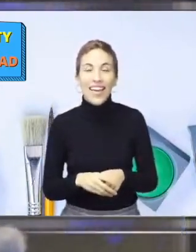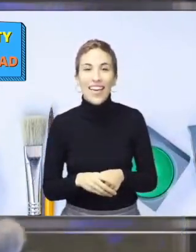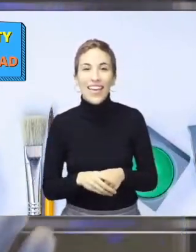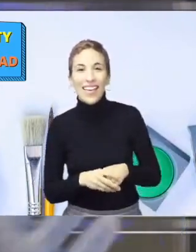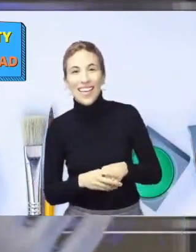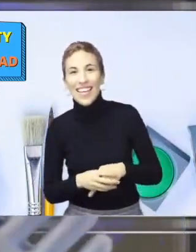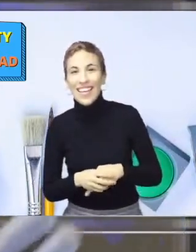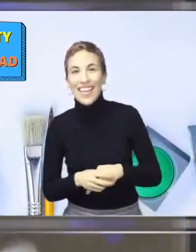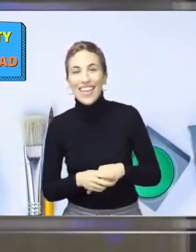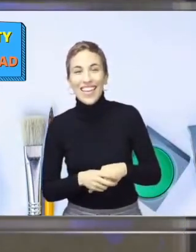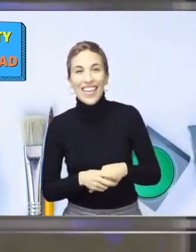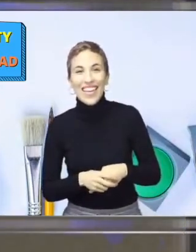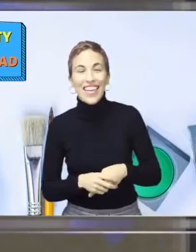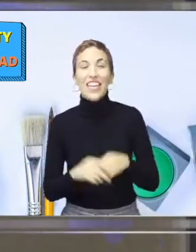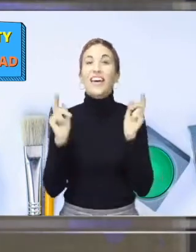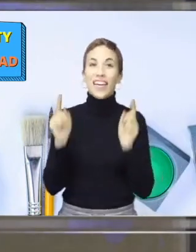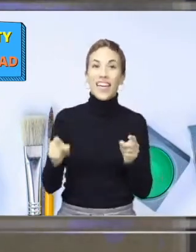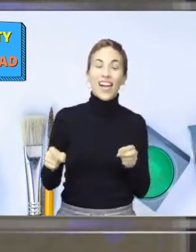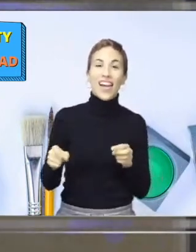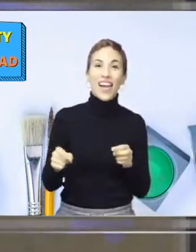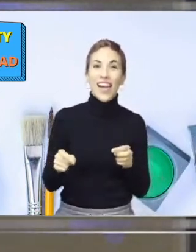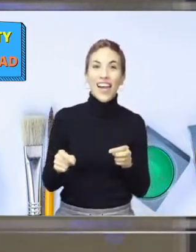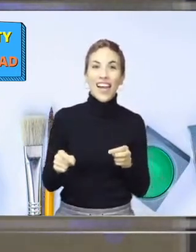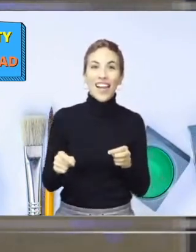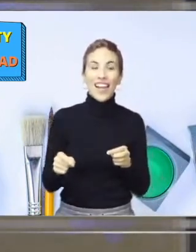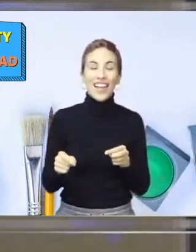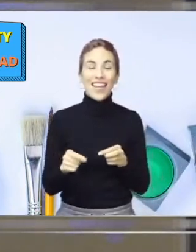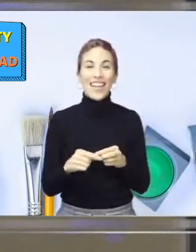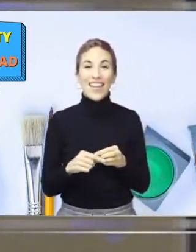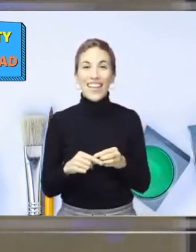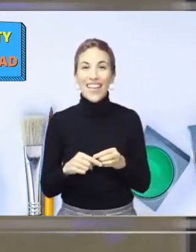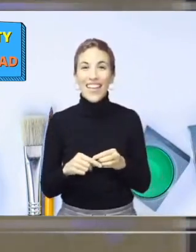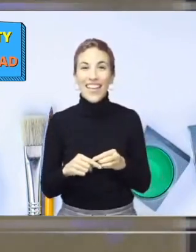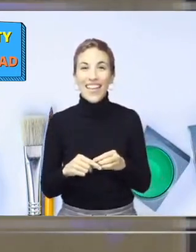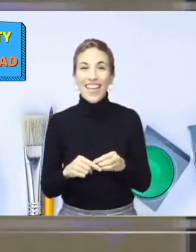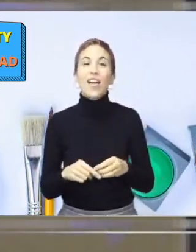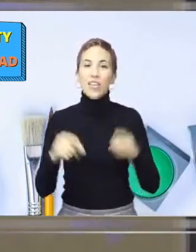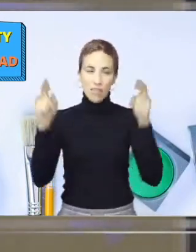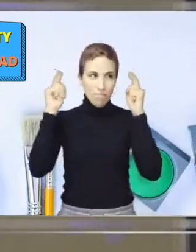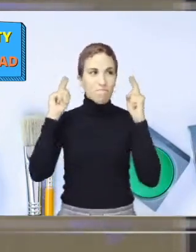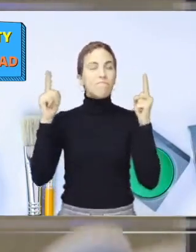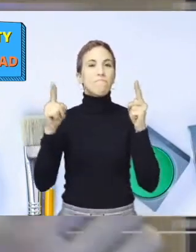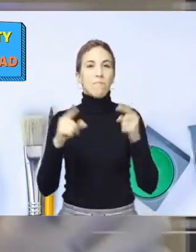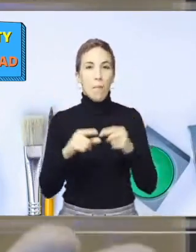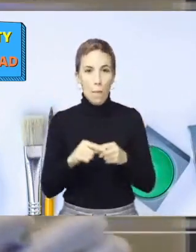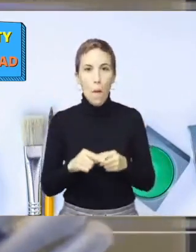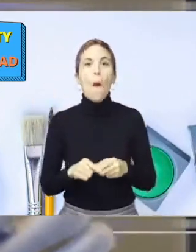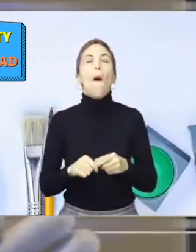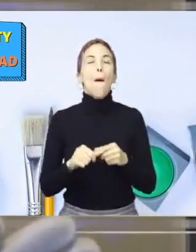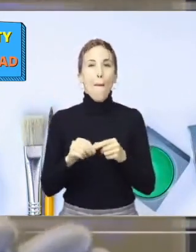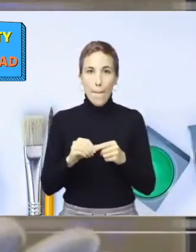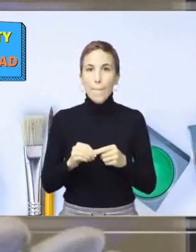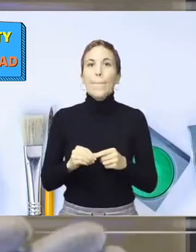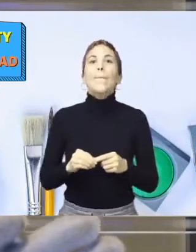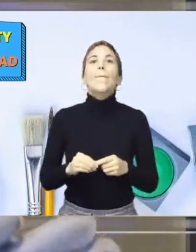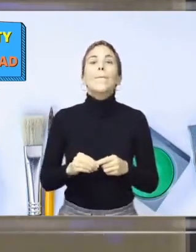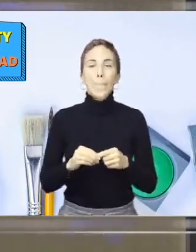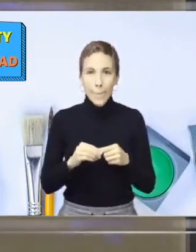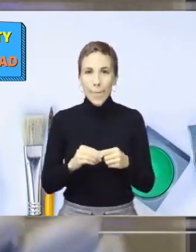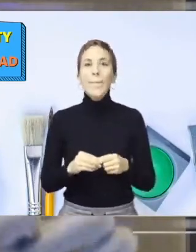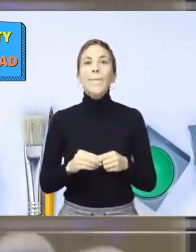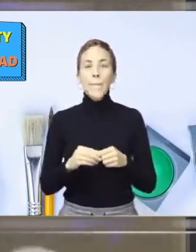Creativity is so much fun because you use your imagination and find original ideas.